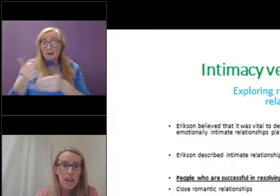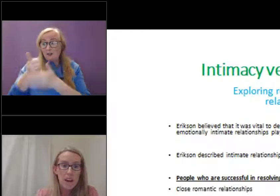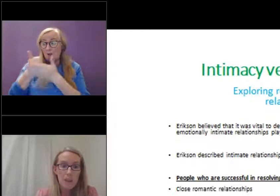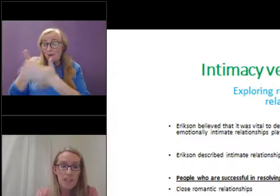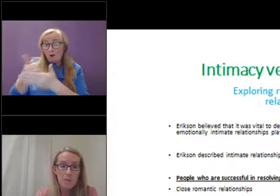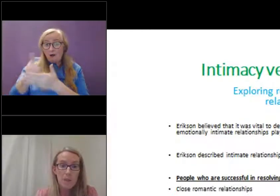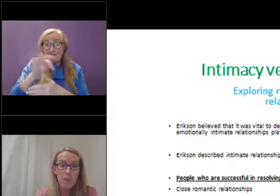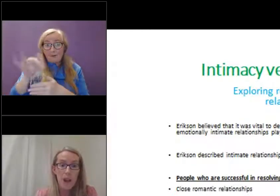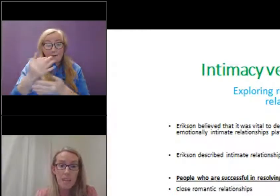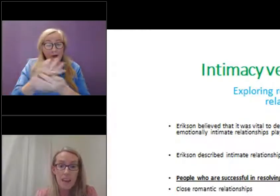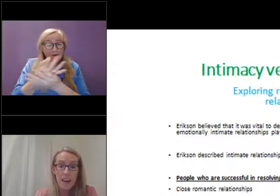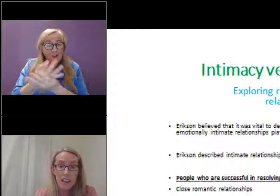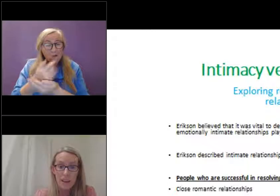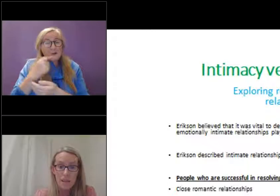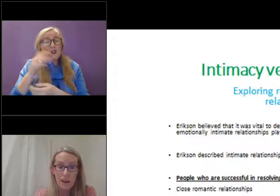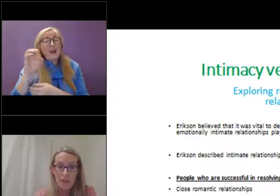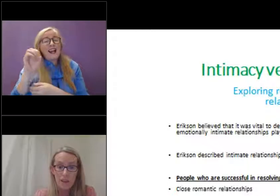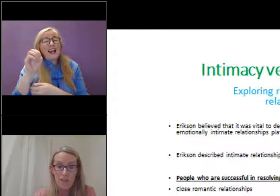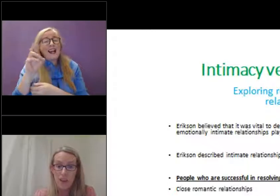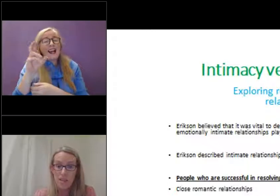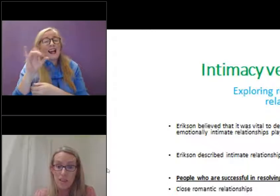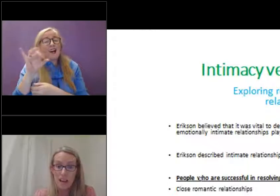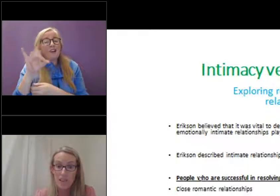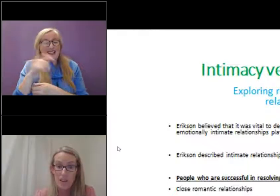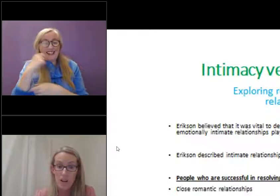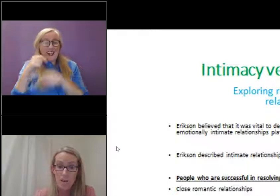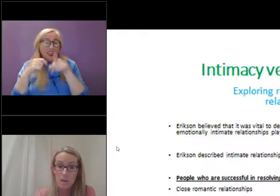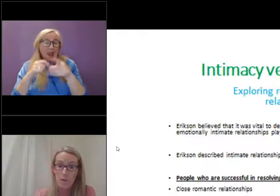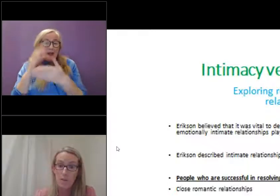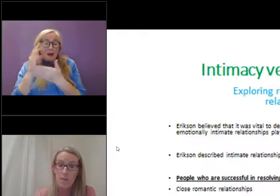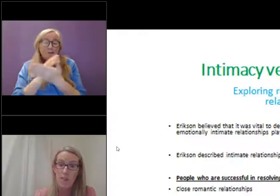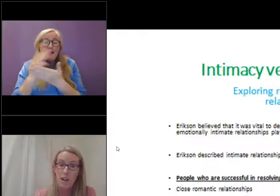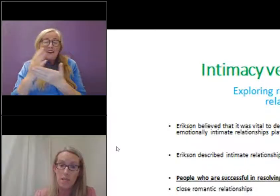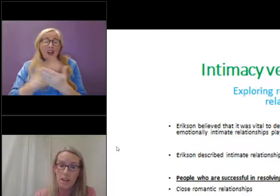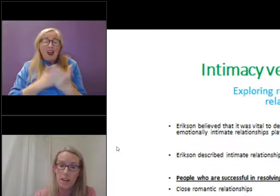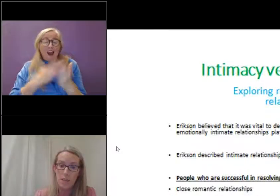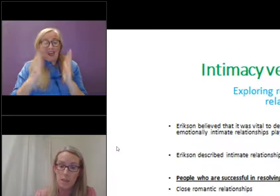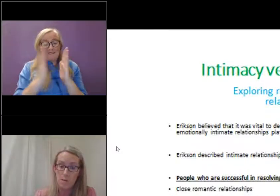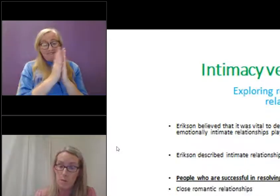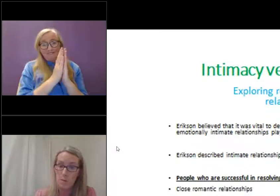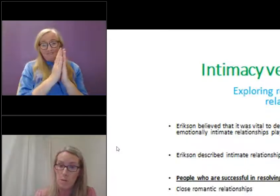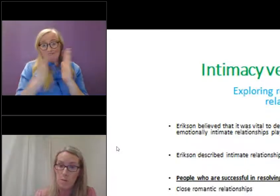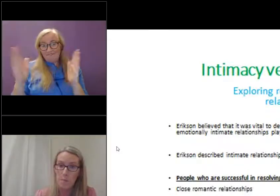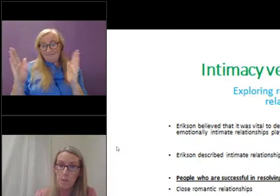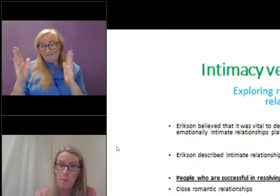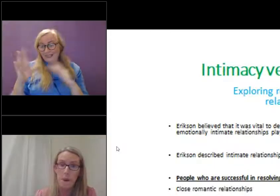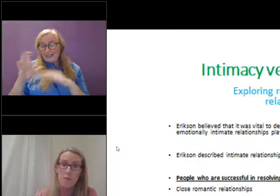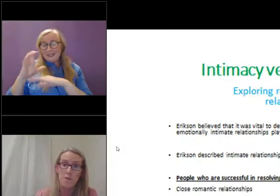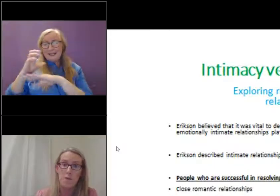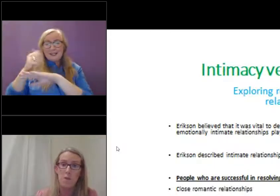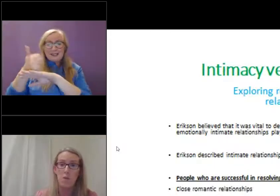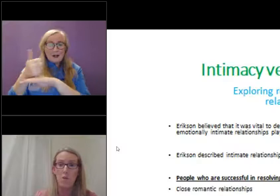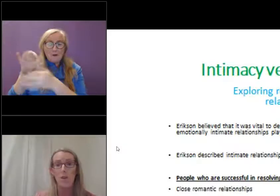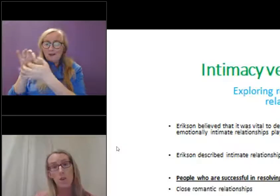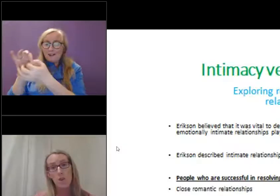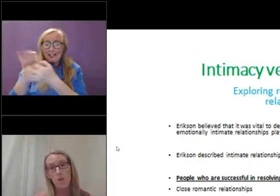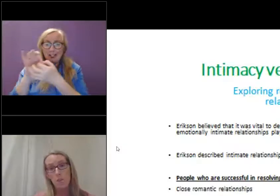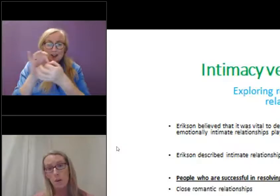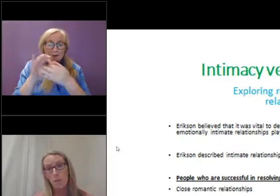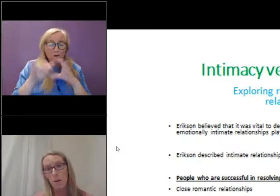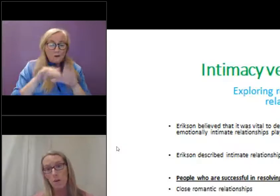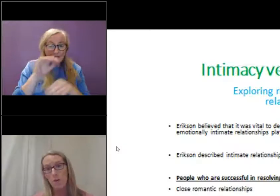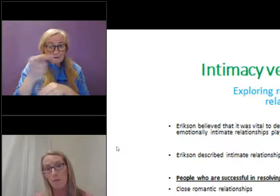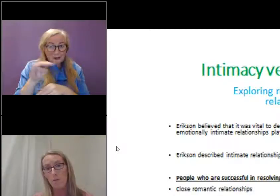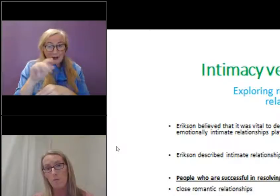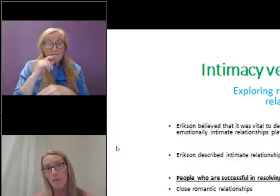So he kind of says people who navigate this period of life successfully are able to forge fulfilling relationships with the people, whereas for other